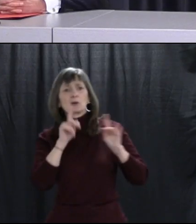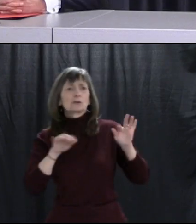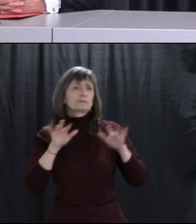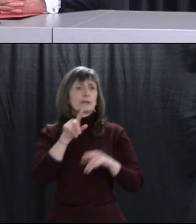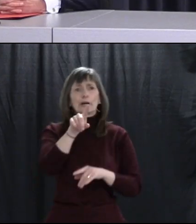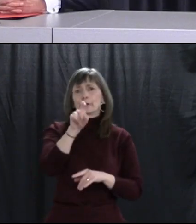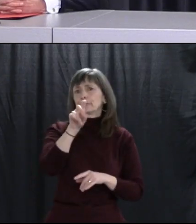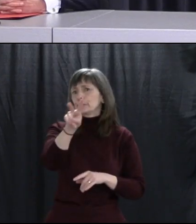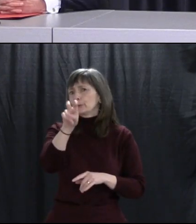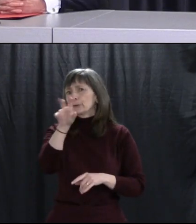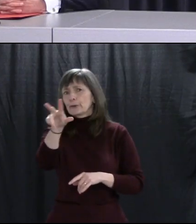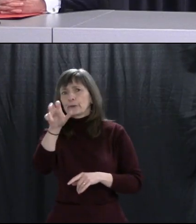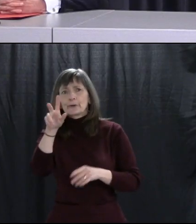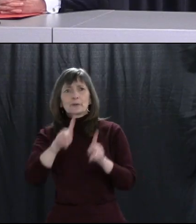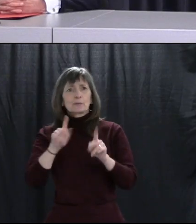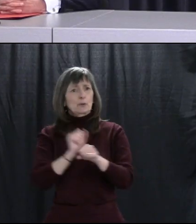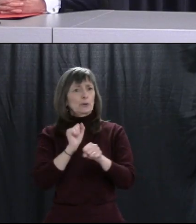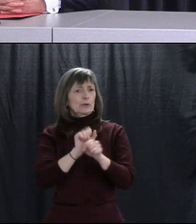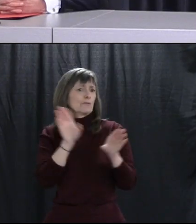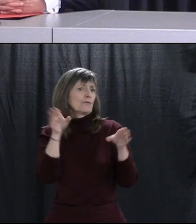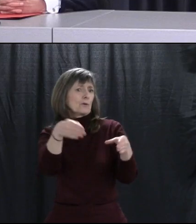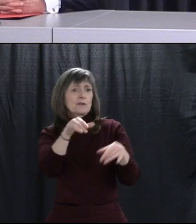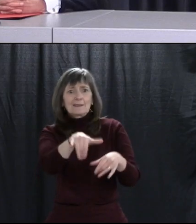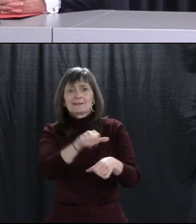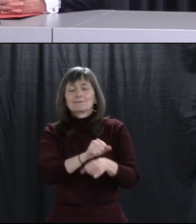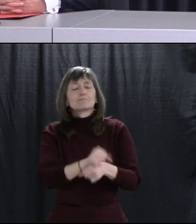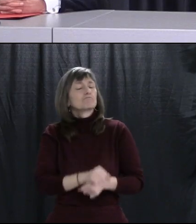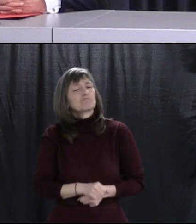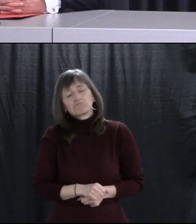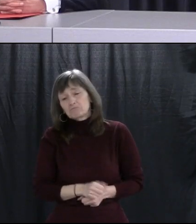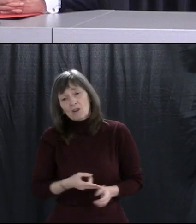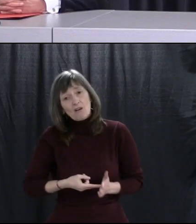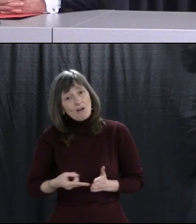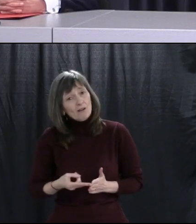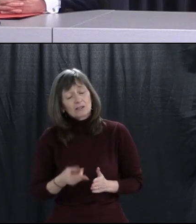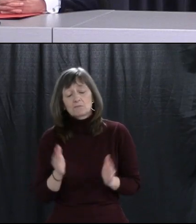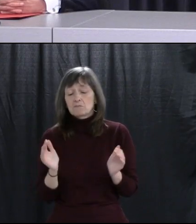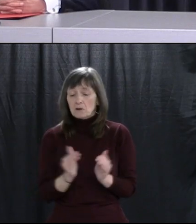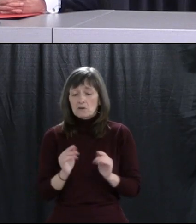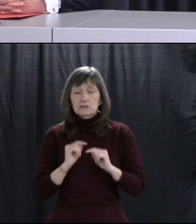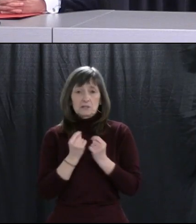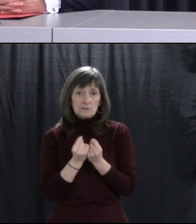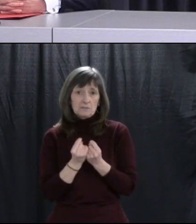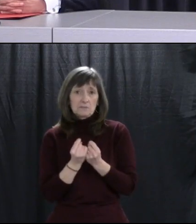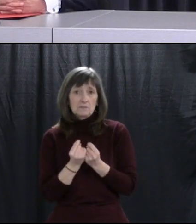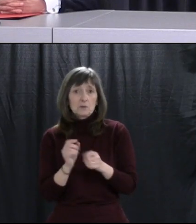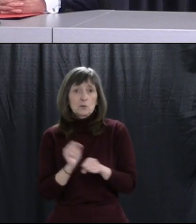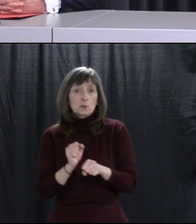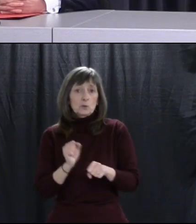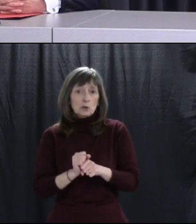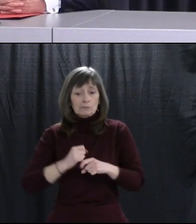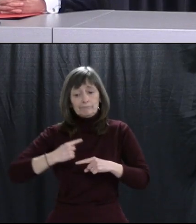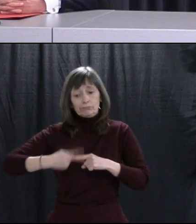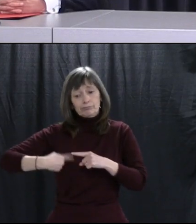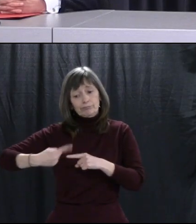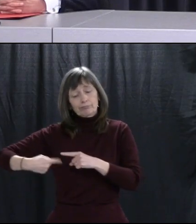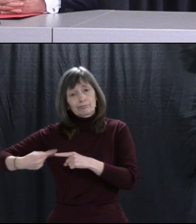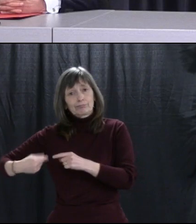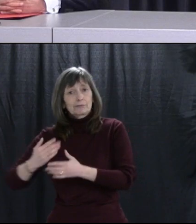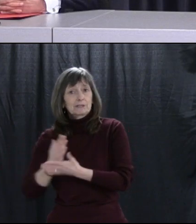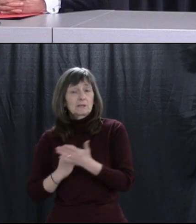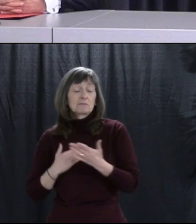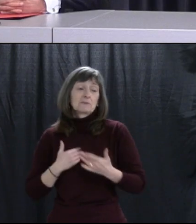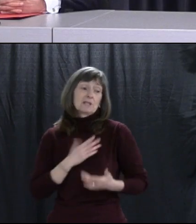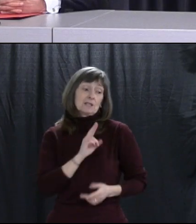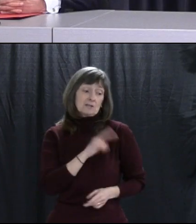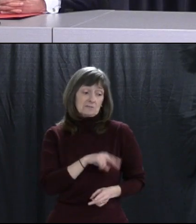hundreds of people. It's not the case. These teams are very small. They work very long hours, and Dr. Fitzgerald, in my view